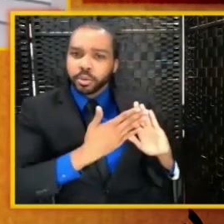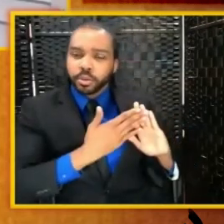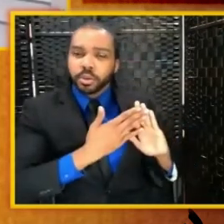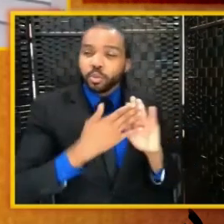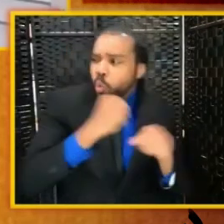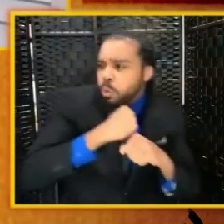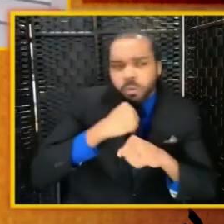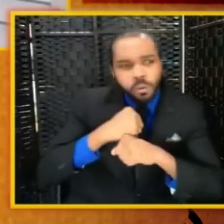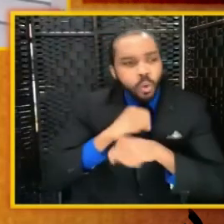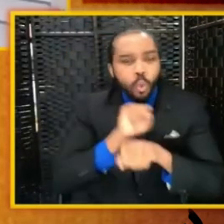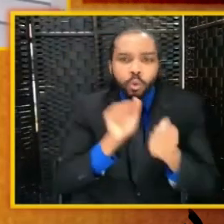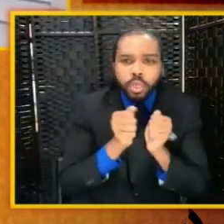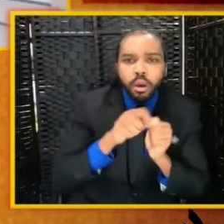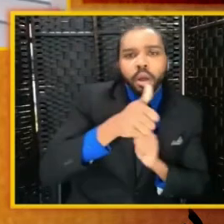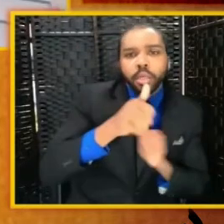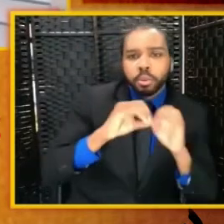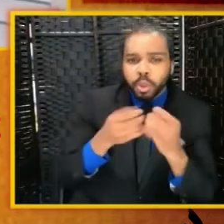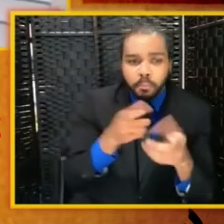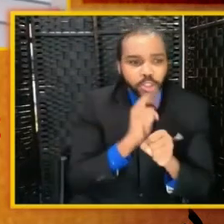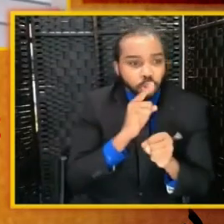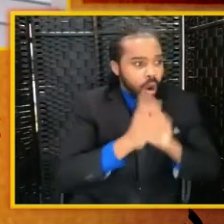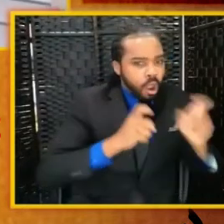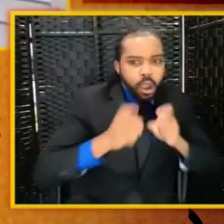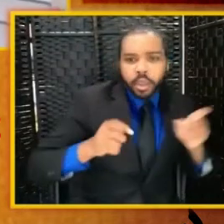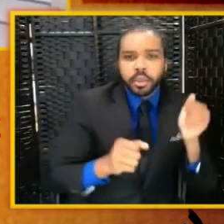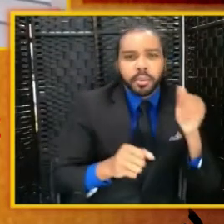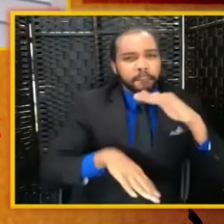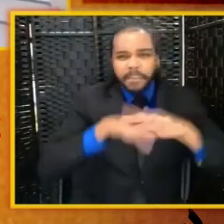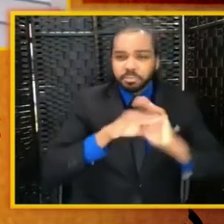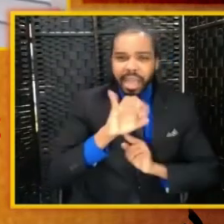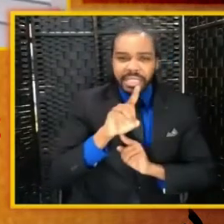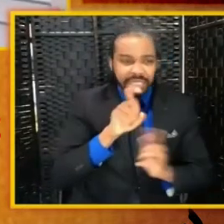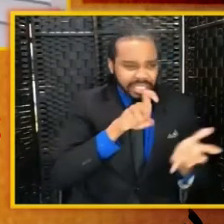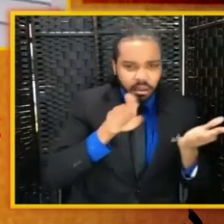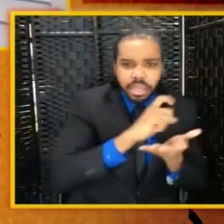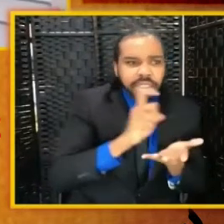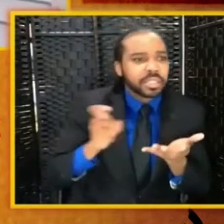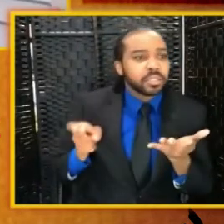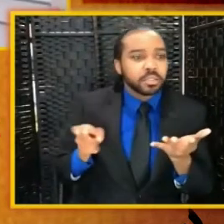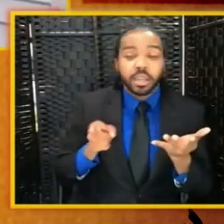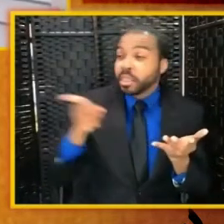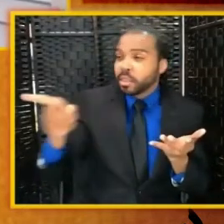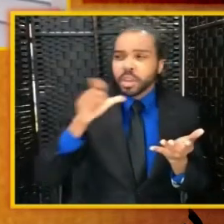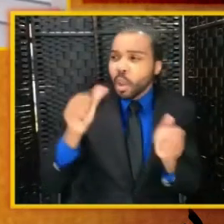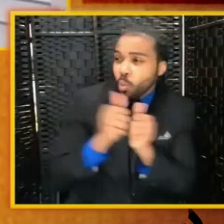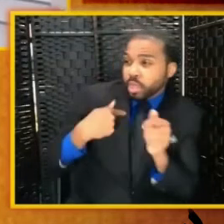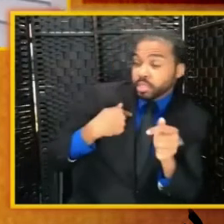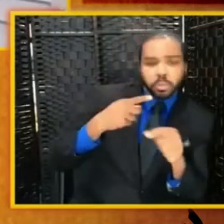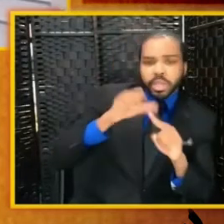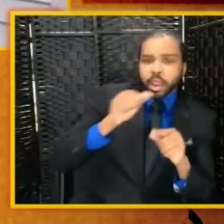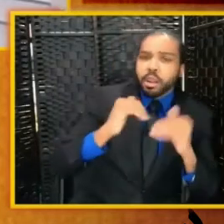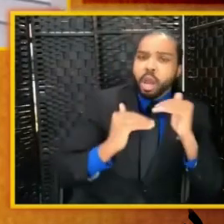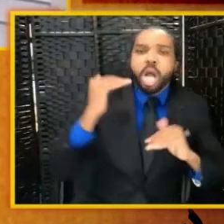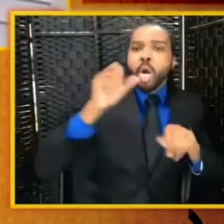ensure that we try to get as many people the IDs they need, because they're not going to outwit us and they're not going to outwork us. So one,